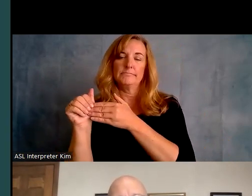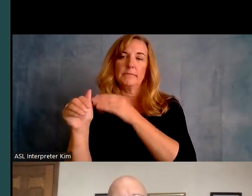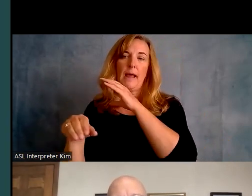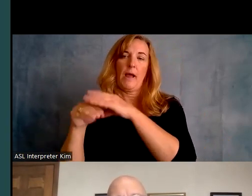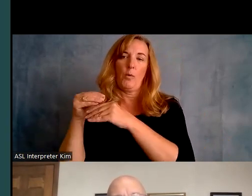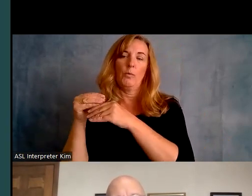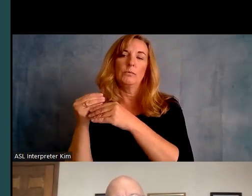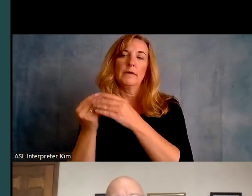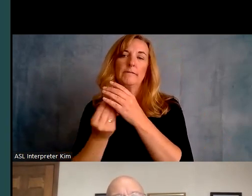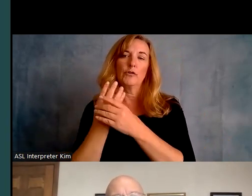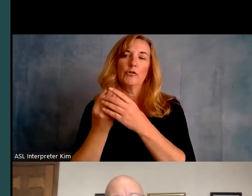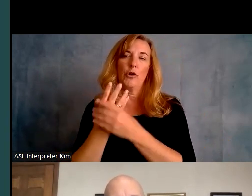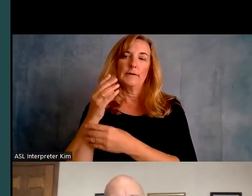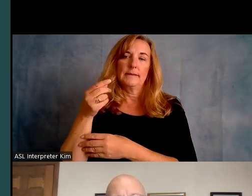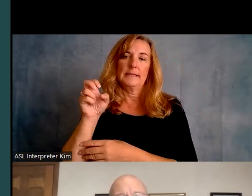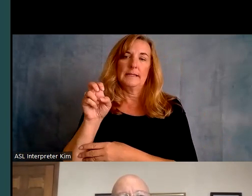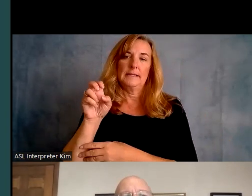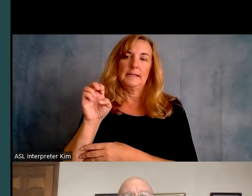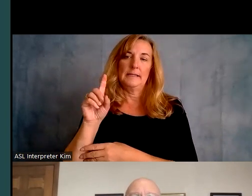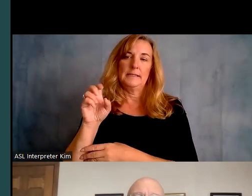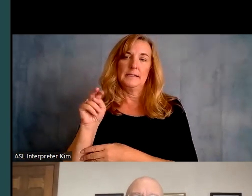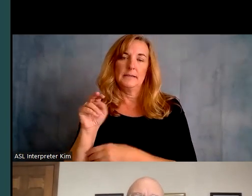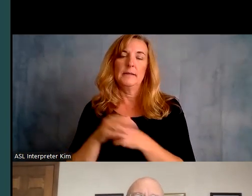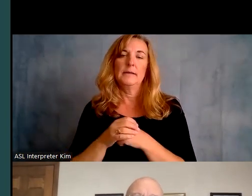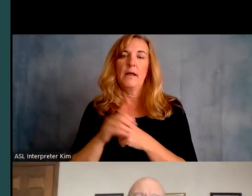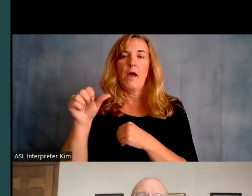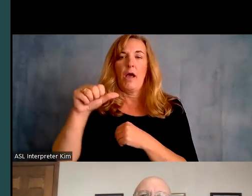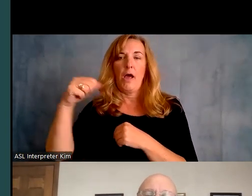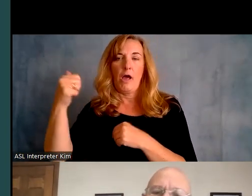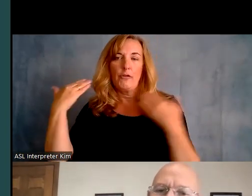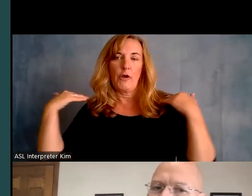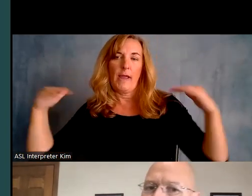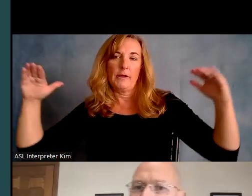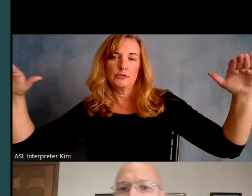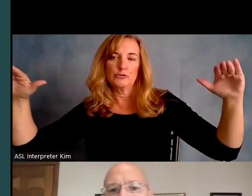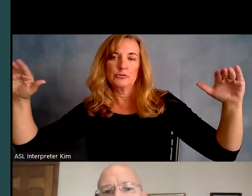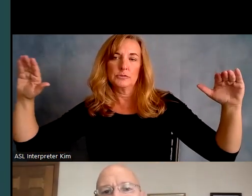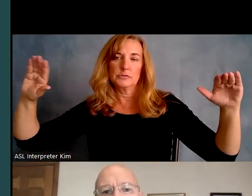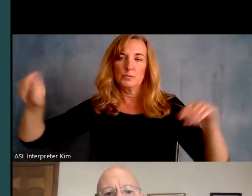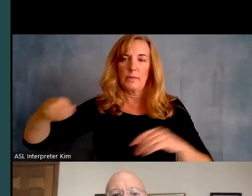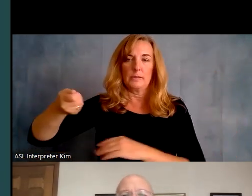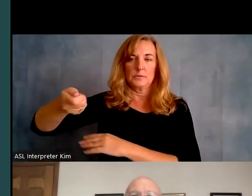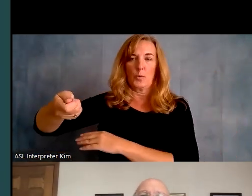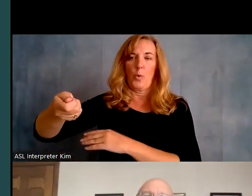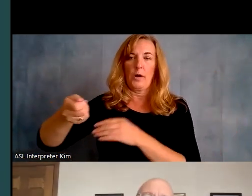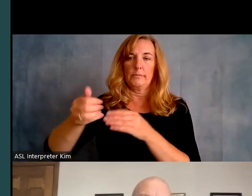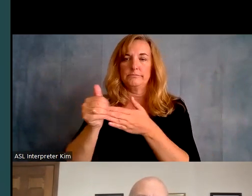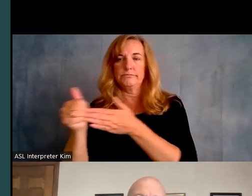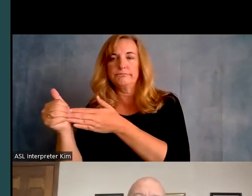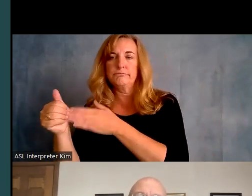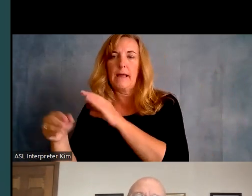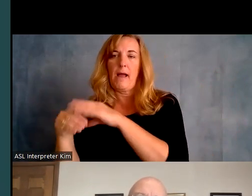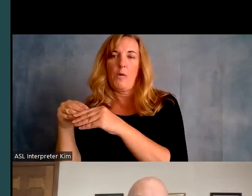Eden, one of the angels with the flaming sword, another angel escorting them out. This image